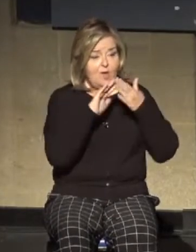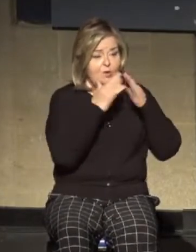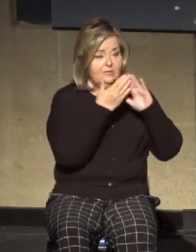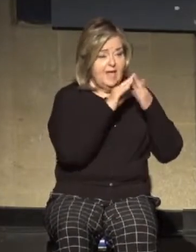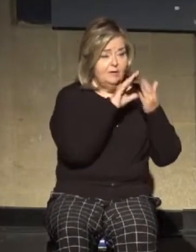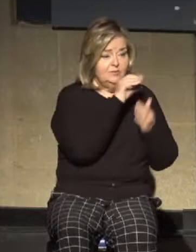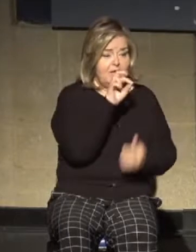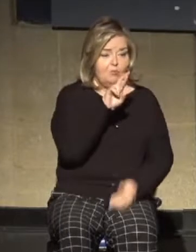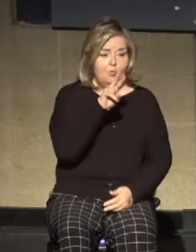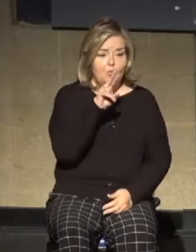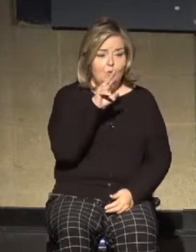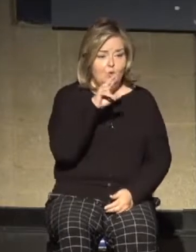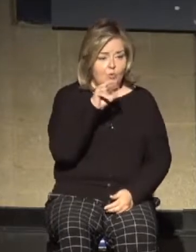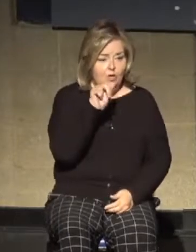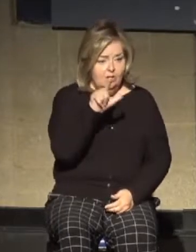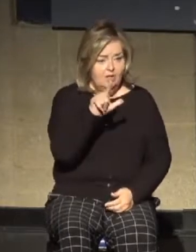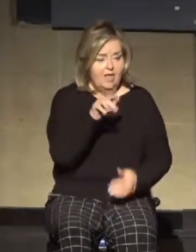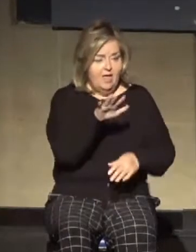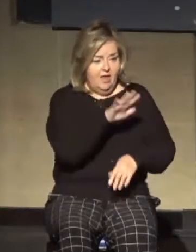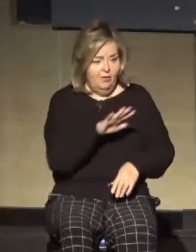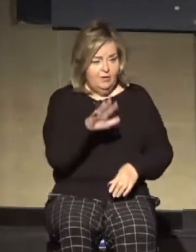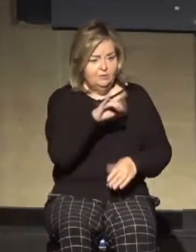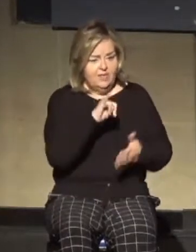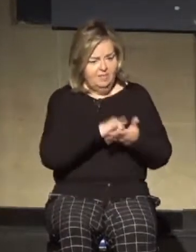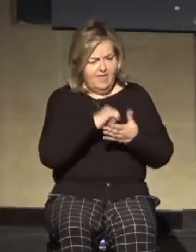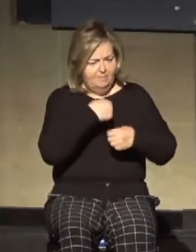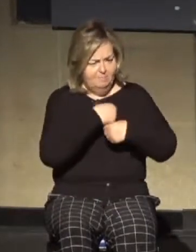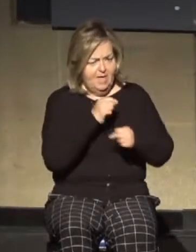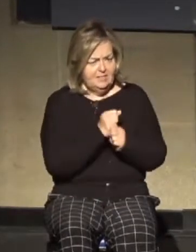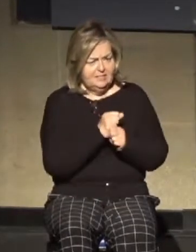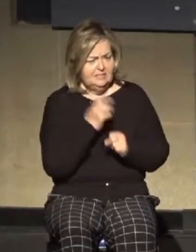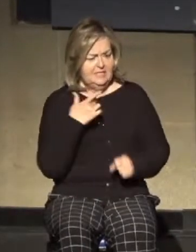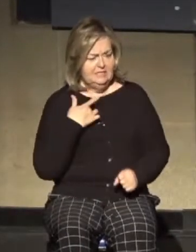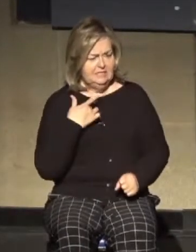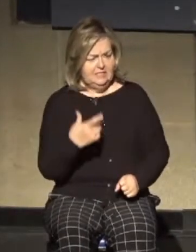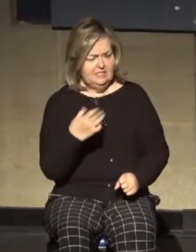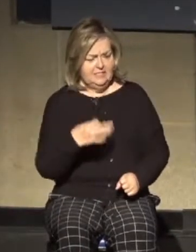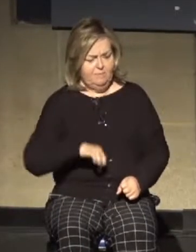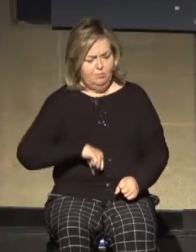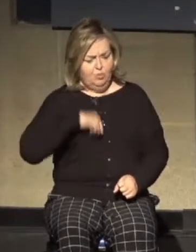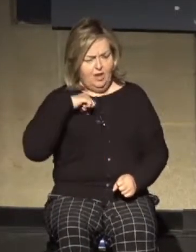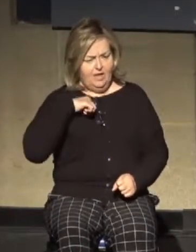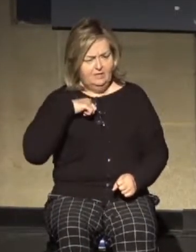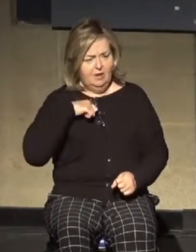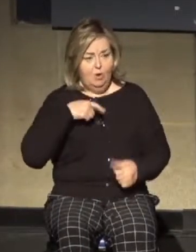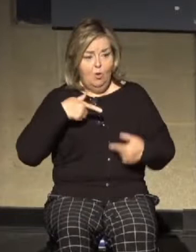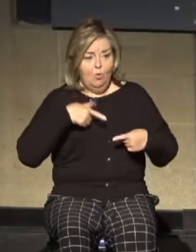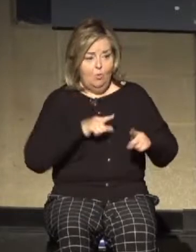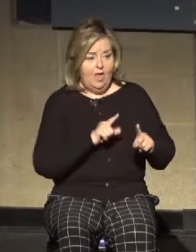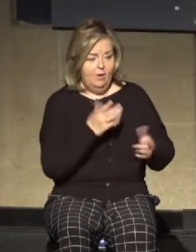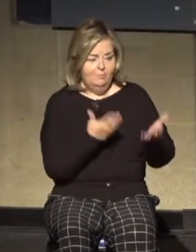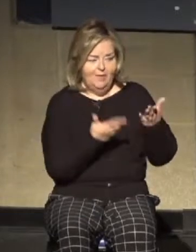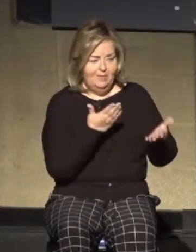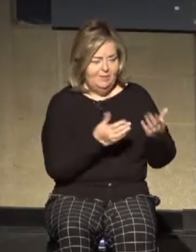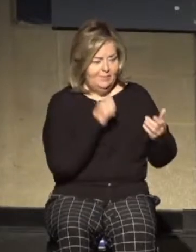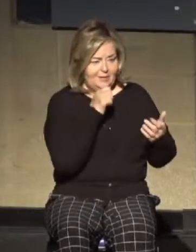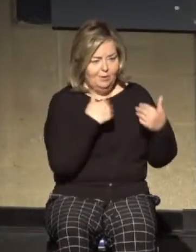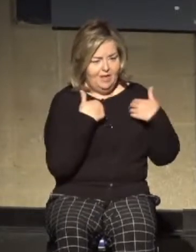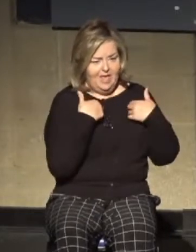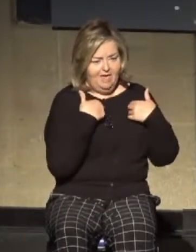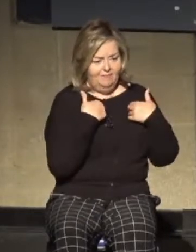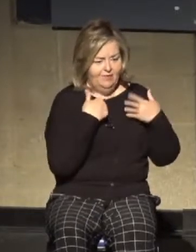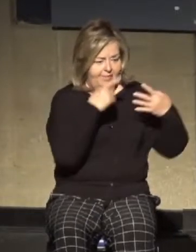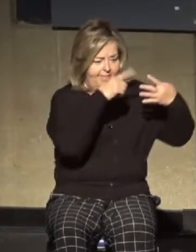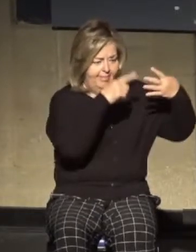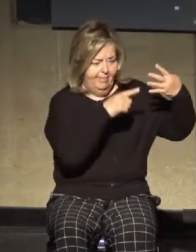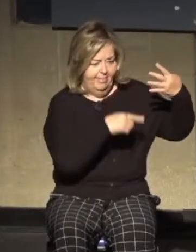rural regions that creates in its people a sense of pride. While they may not have all the amenities of a large